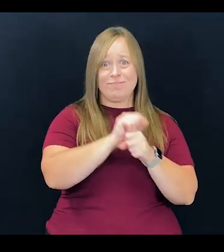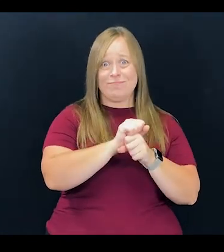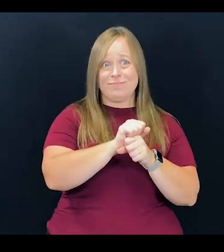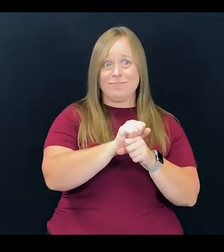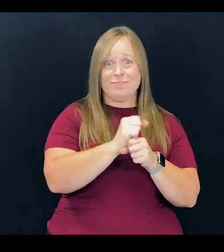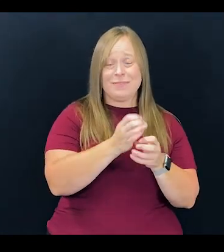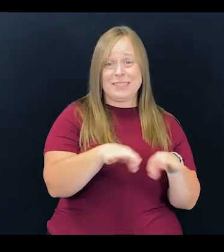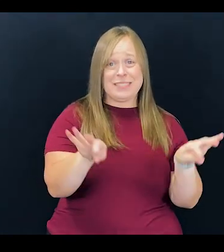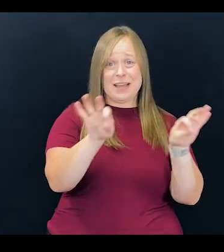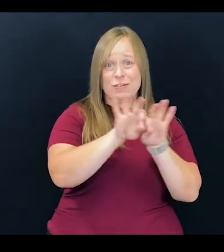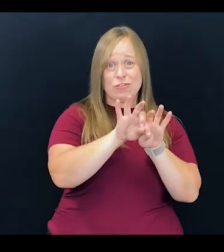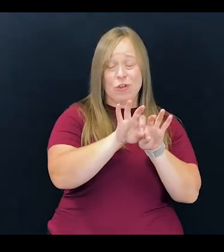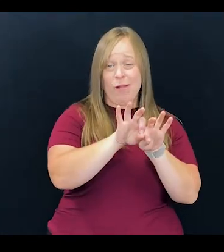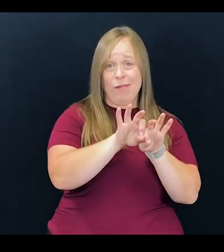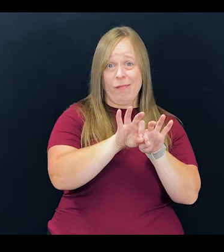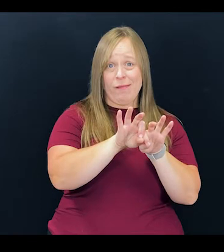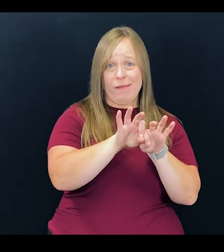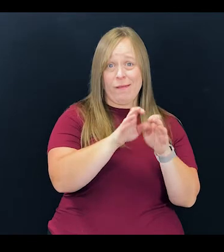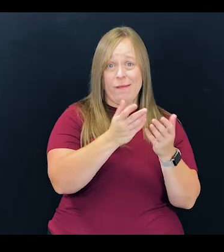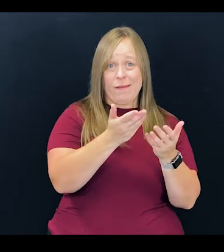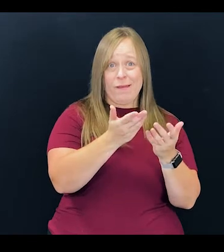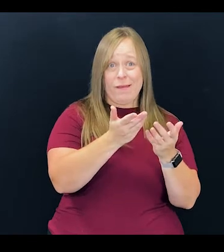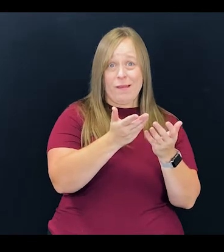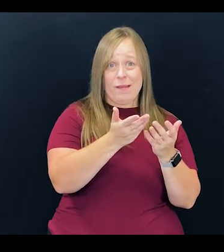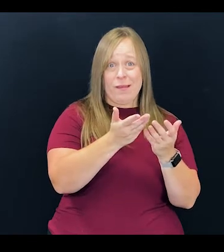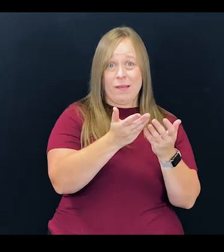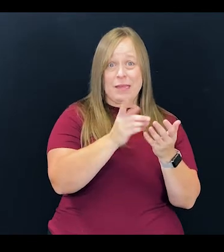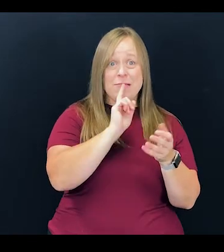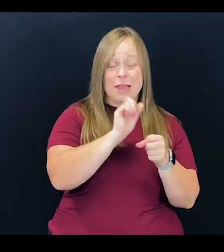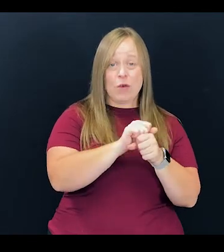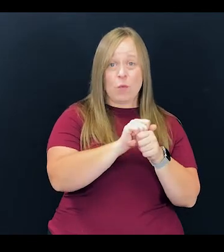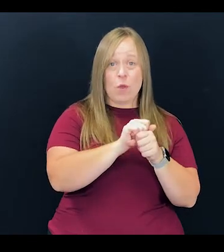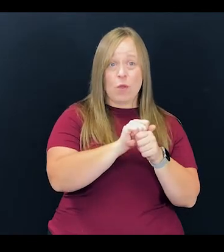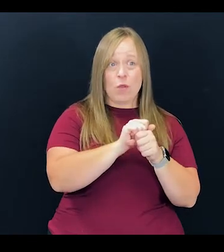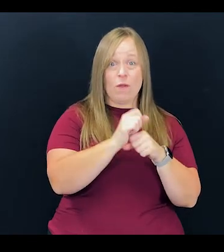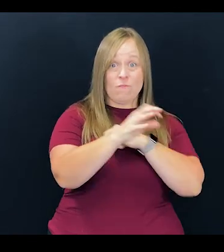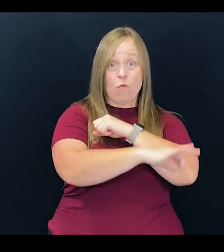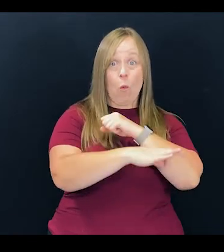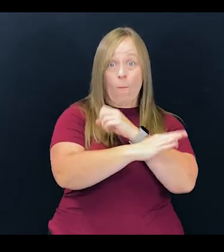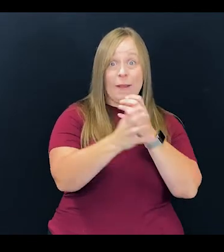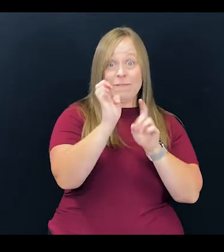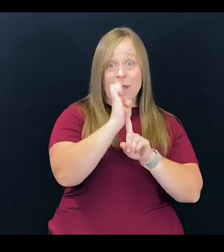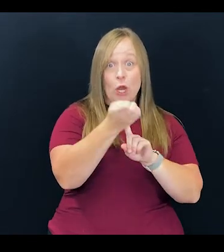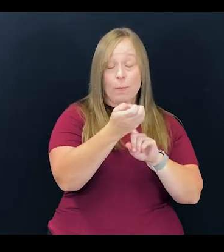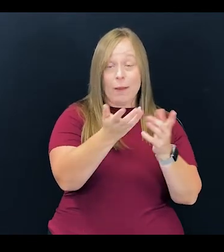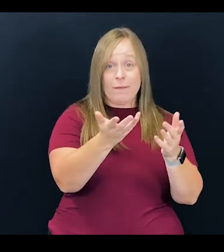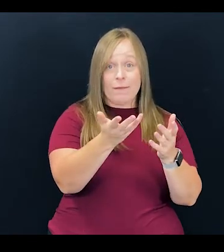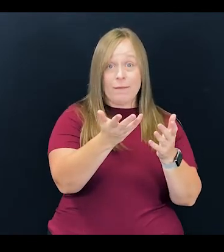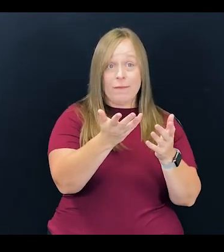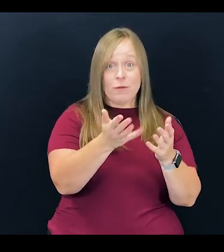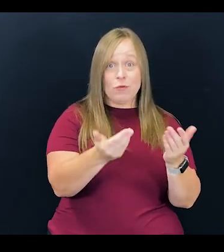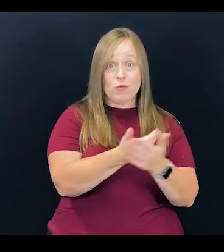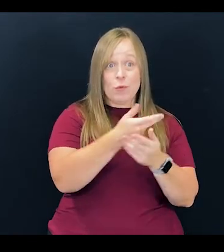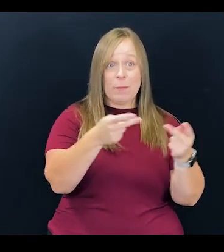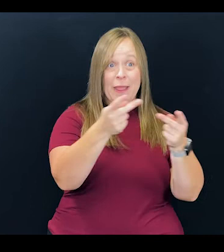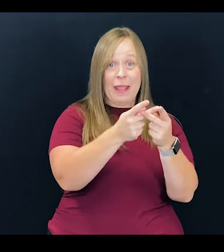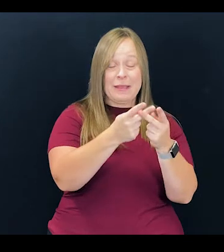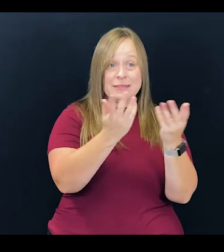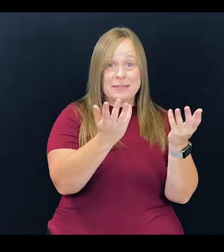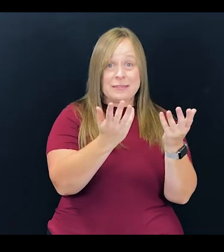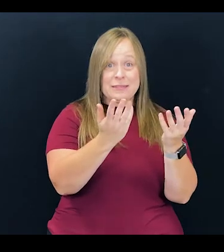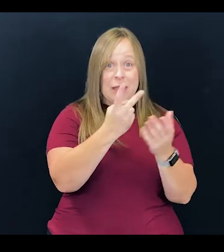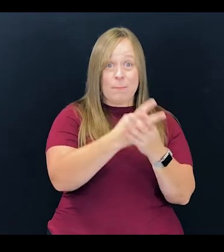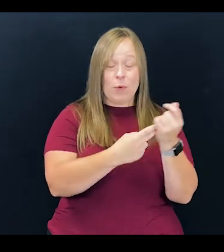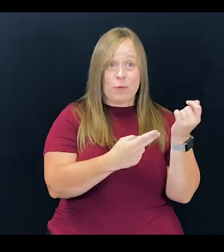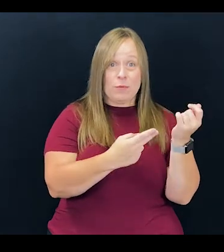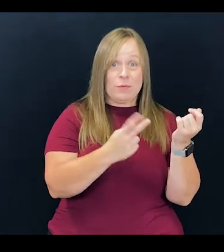else, when in fact it is essential that it is quite literally a foreign environment, and one